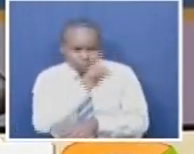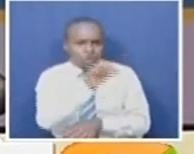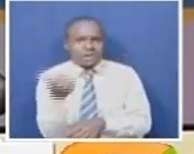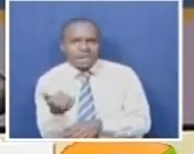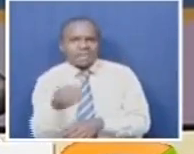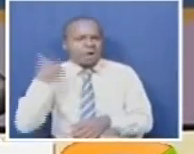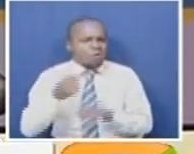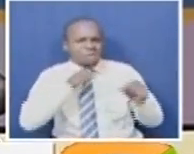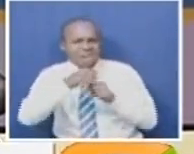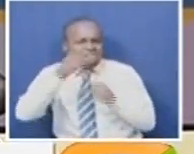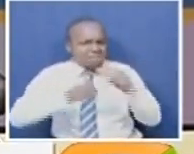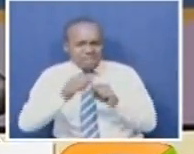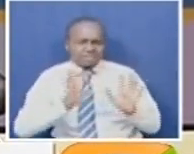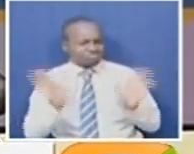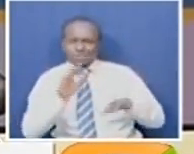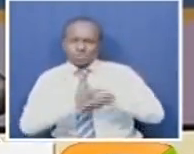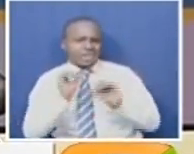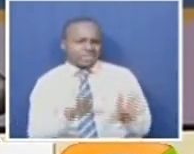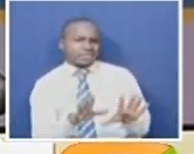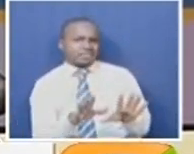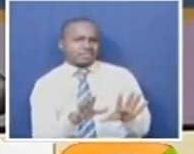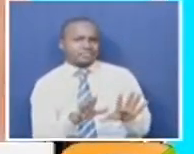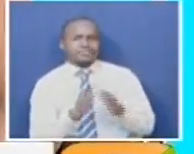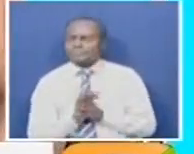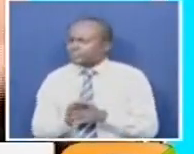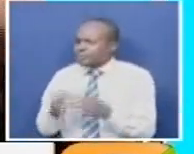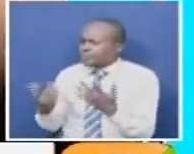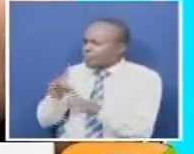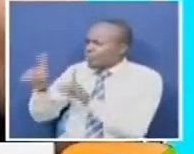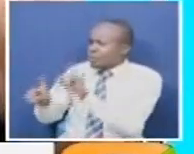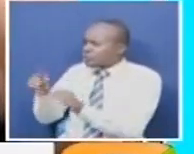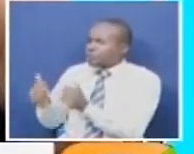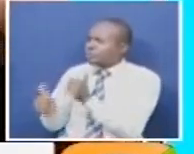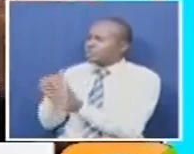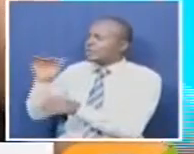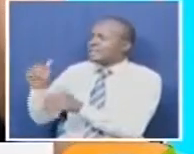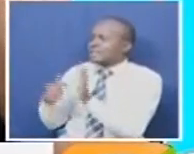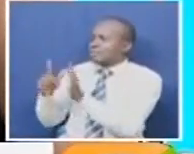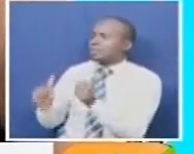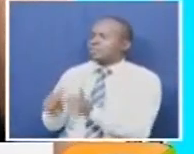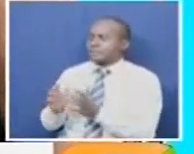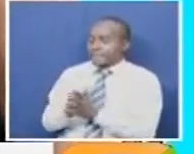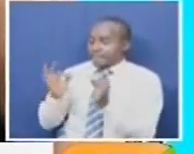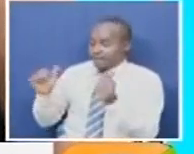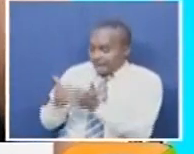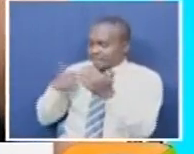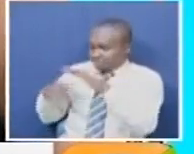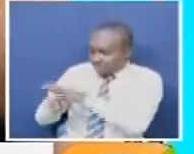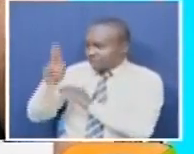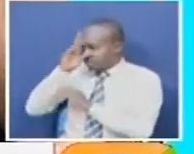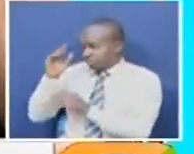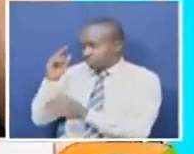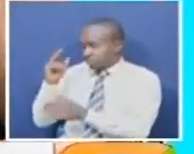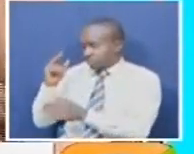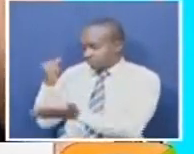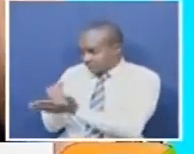of always fighting and squabbling, you know. Yeah. What kind of questions do you ask? For instance, if I went into a police station and asked for a P3 form